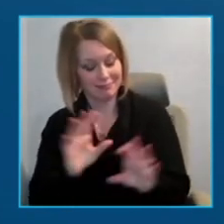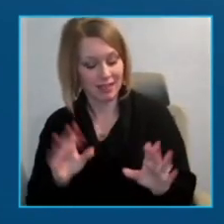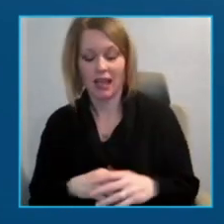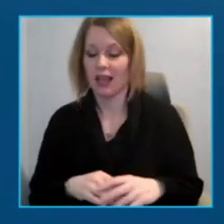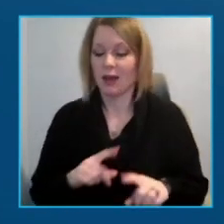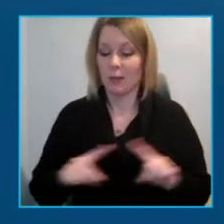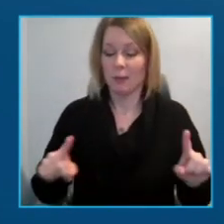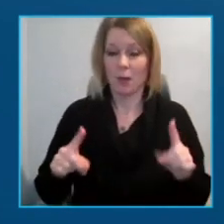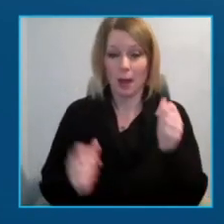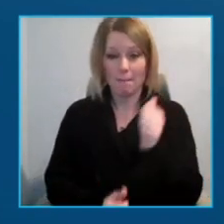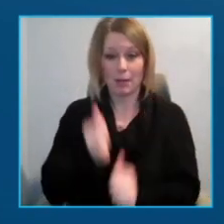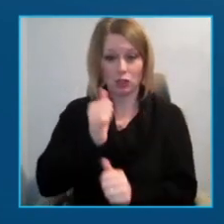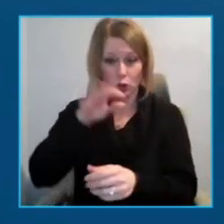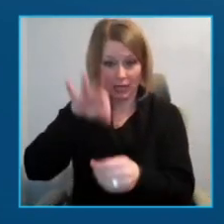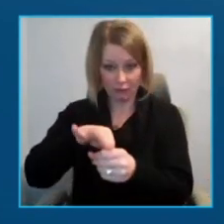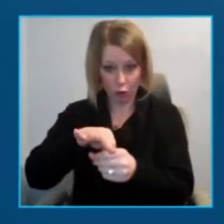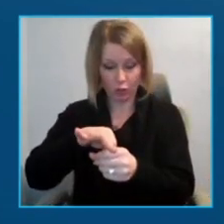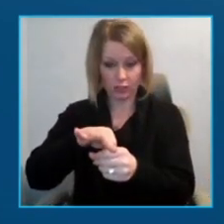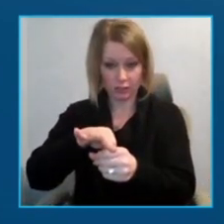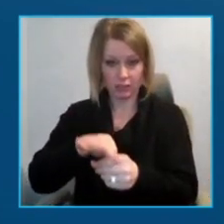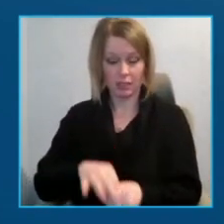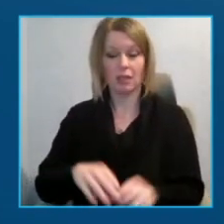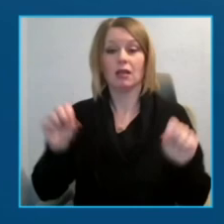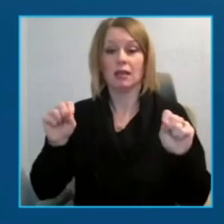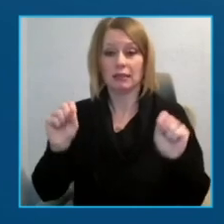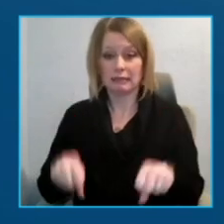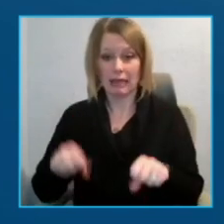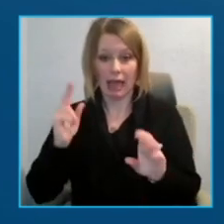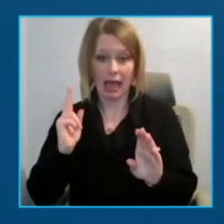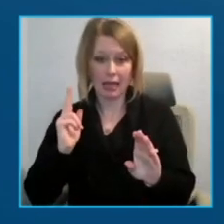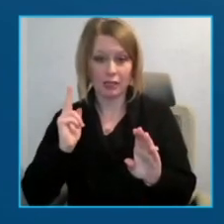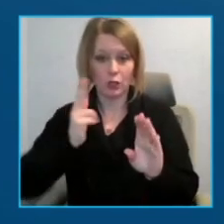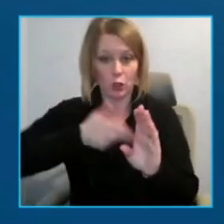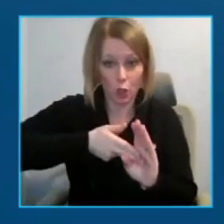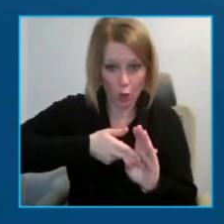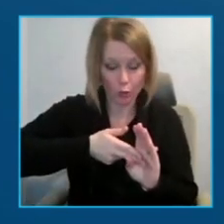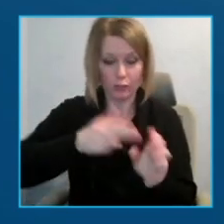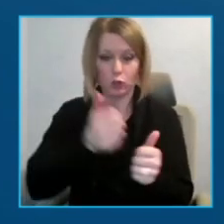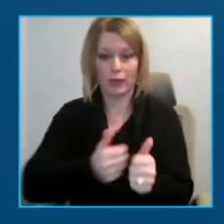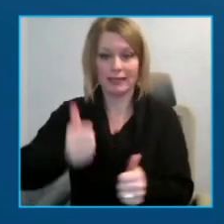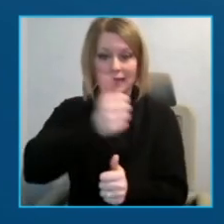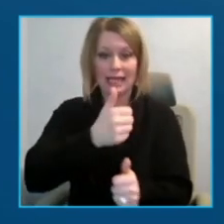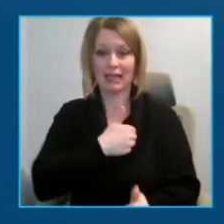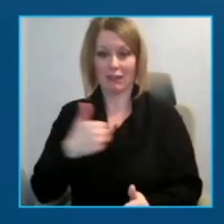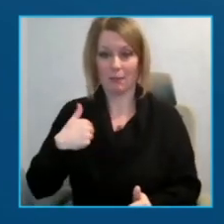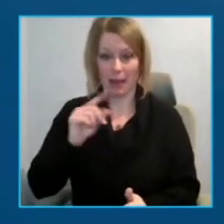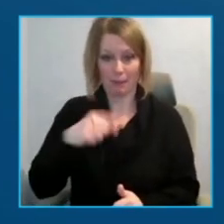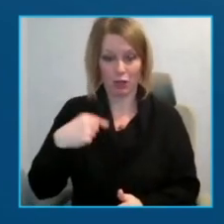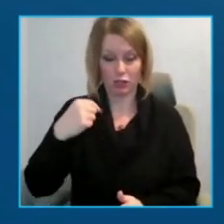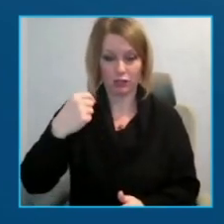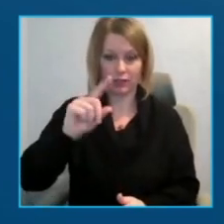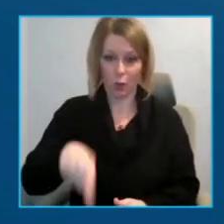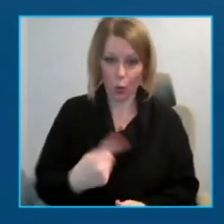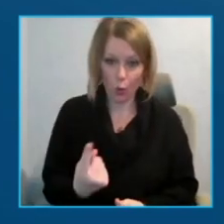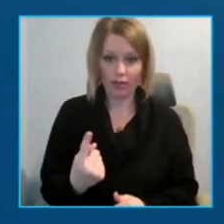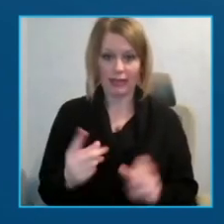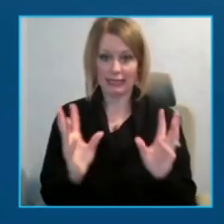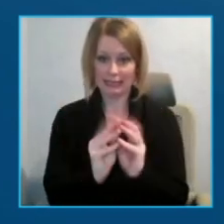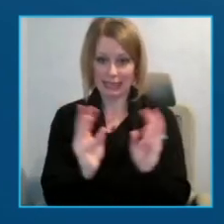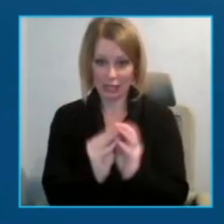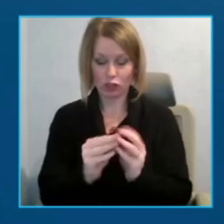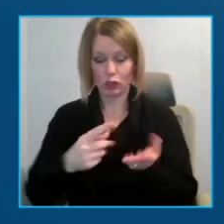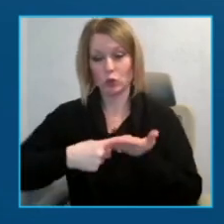vote, present in voting, may go into executive members-only session to discuss legal,